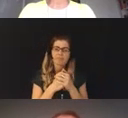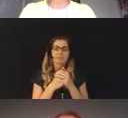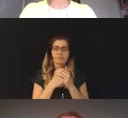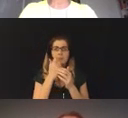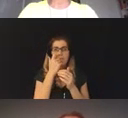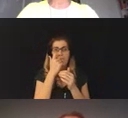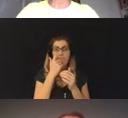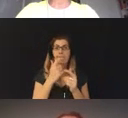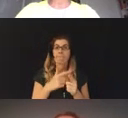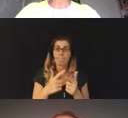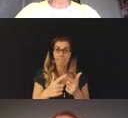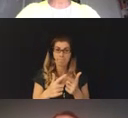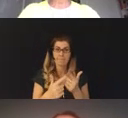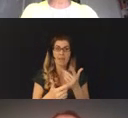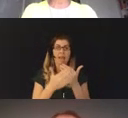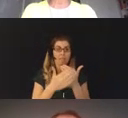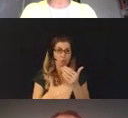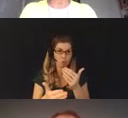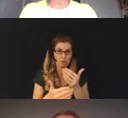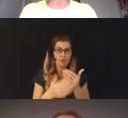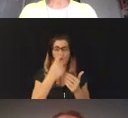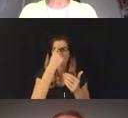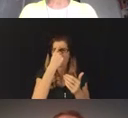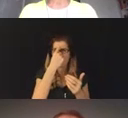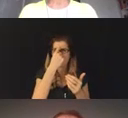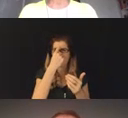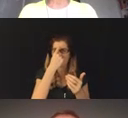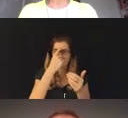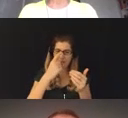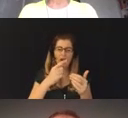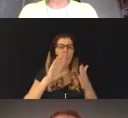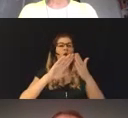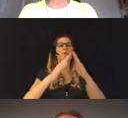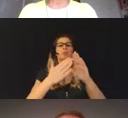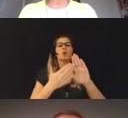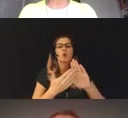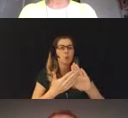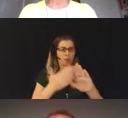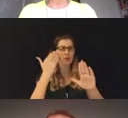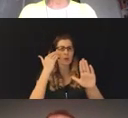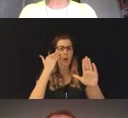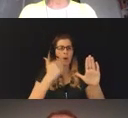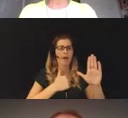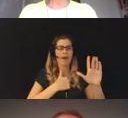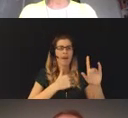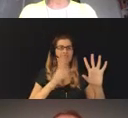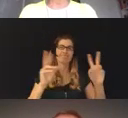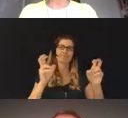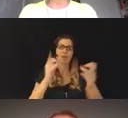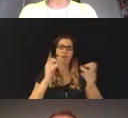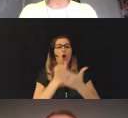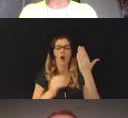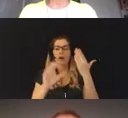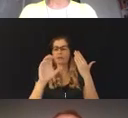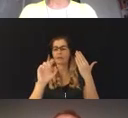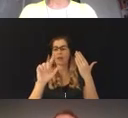guided by these questions, we began to examine our communities through collage. Right, collage served as a really natural artistic approach to address community as its many